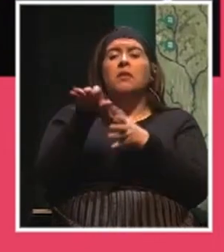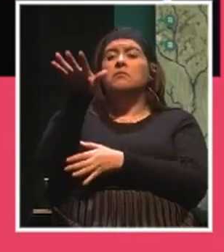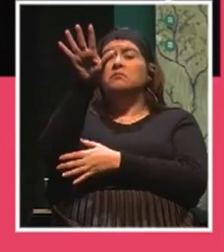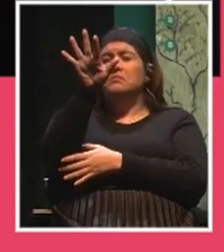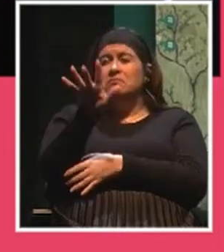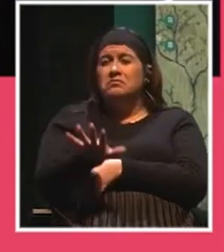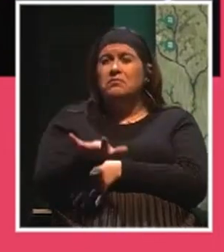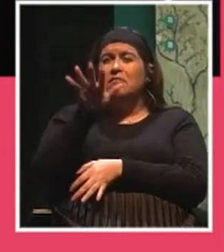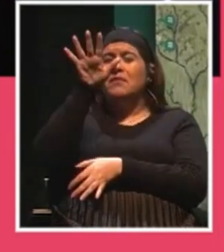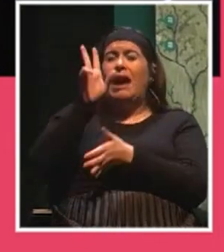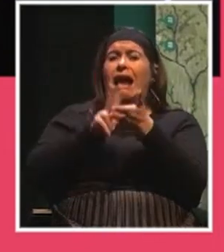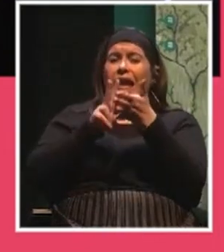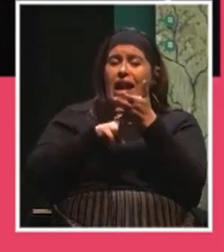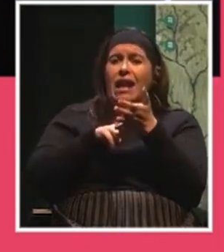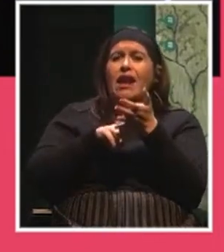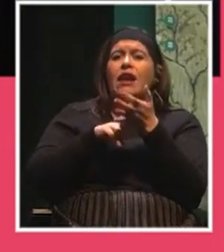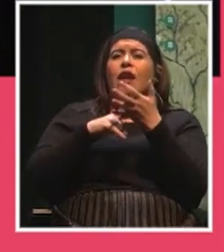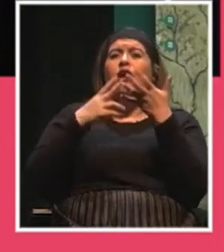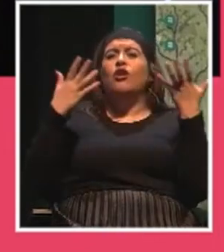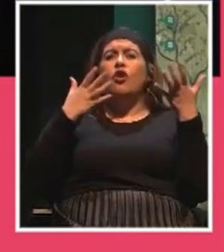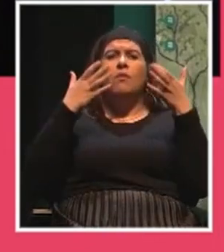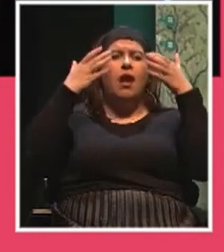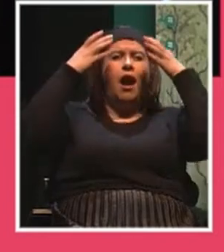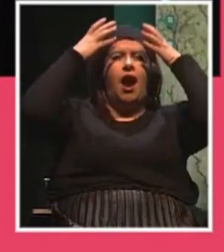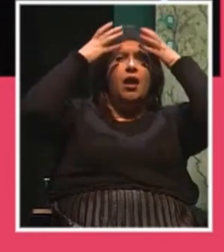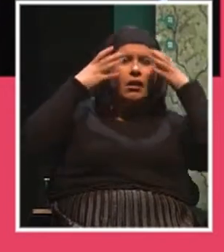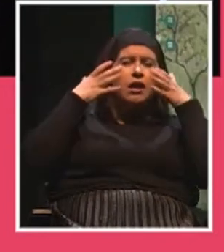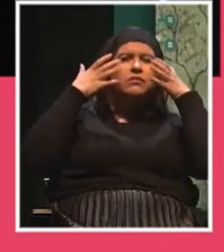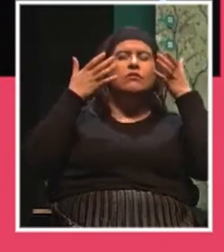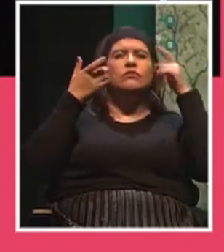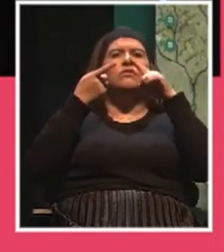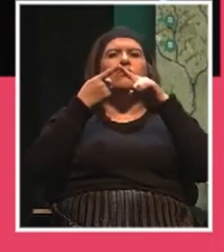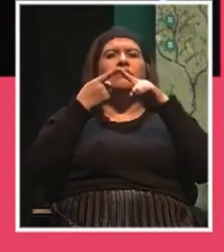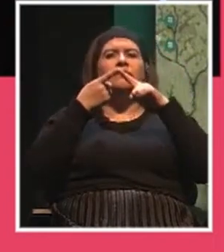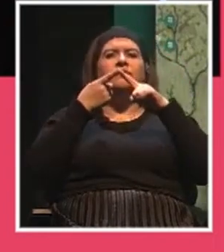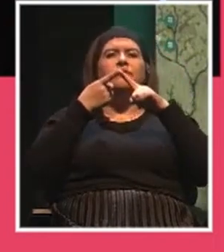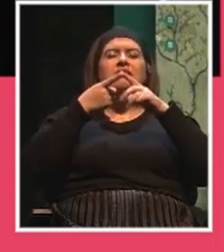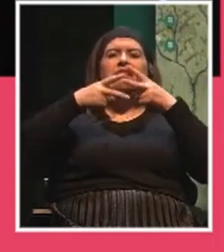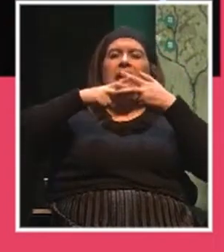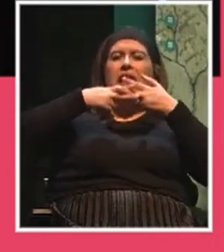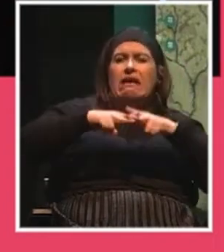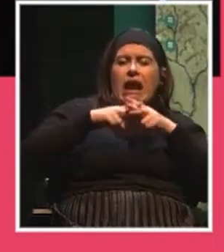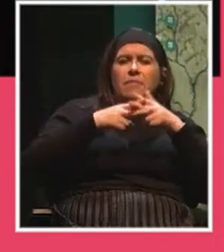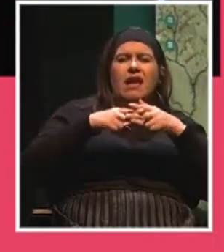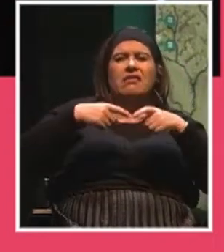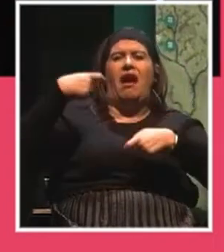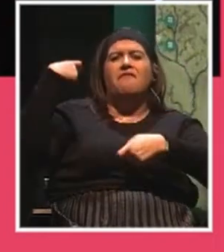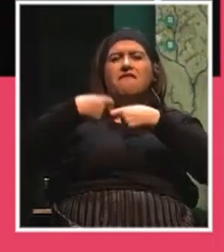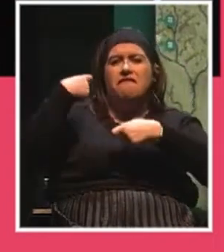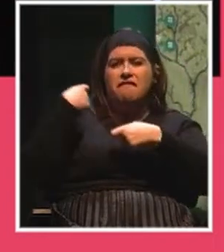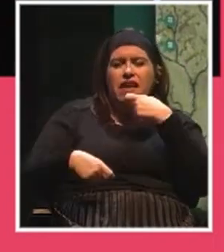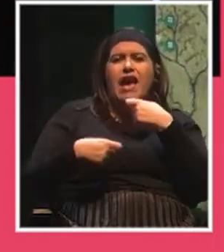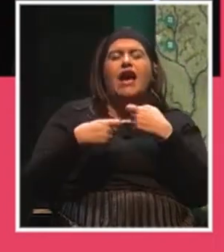the Iron Throne, all of this stuff, and we're going to create 3D models of this. And we're going to put this on the web, and the fans are going to go